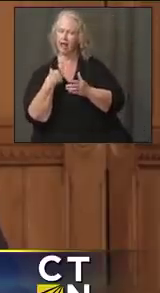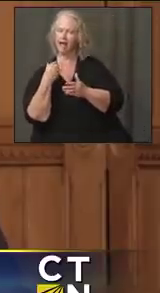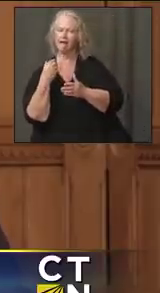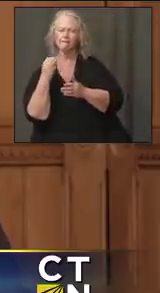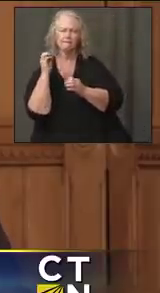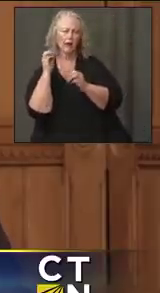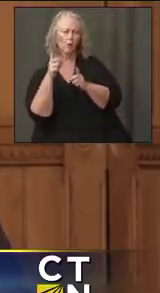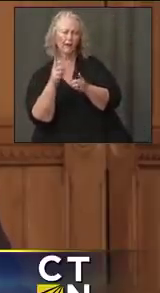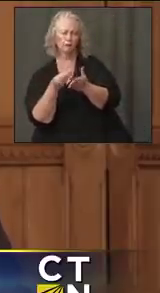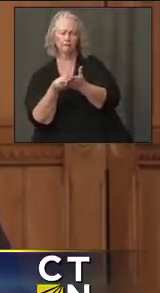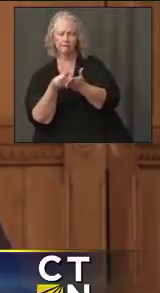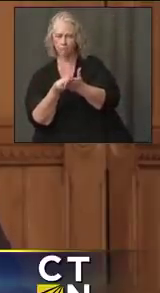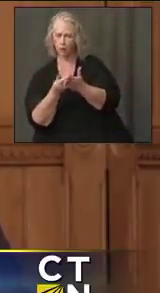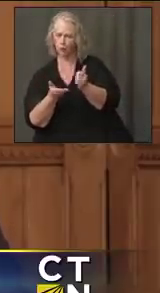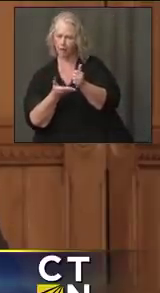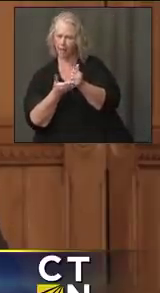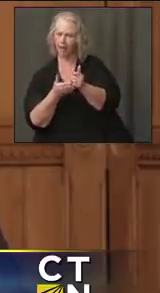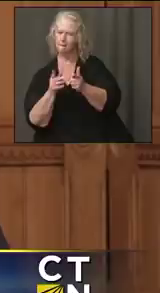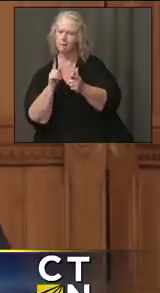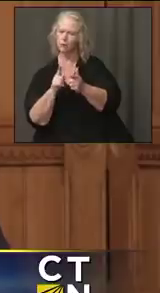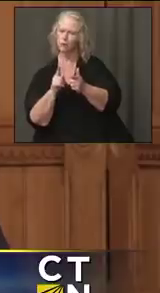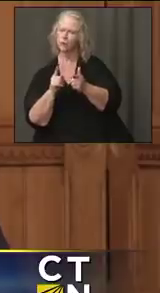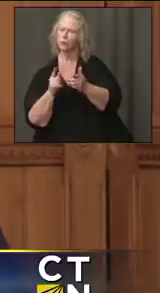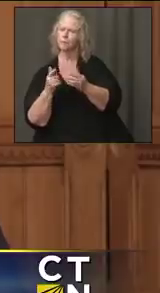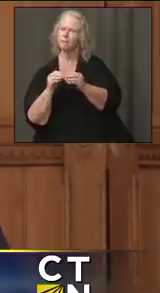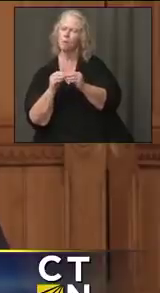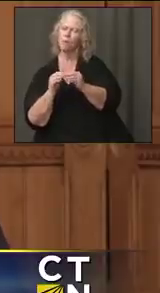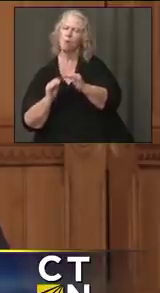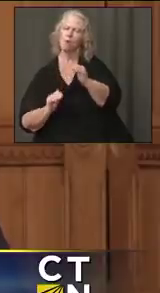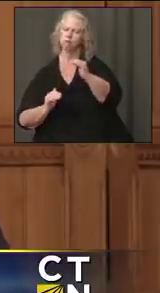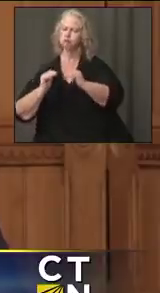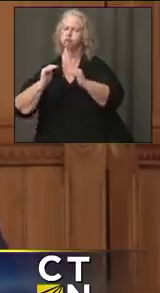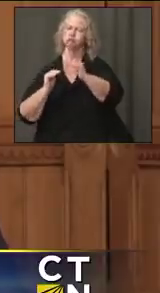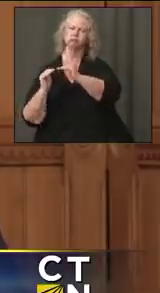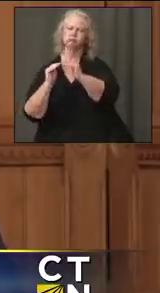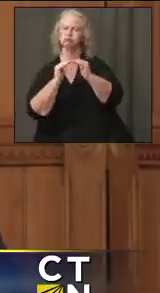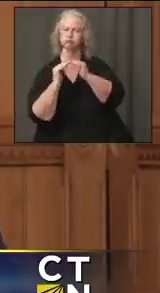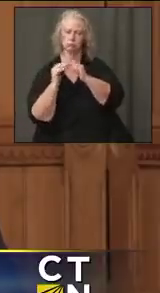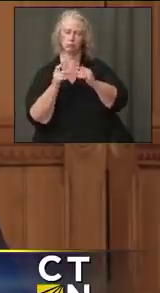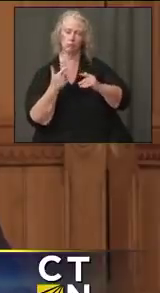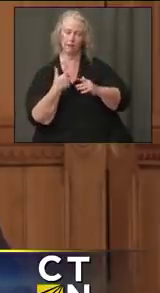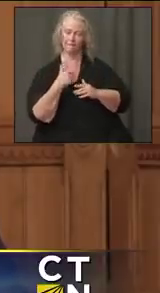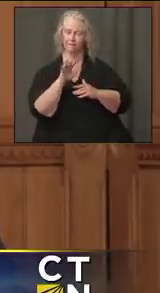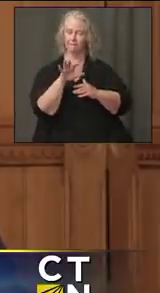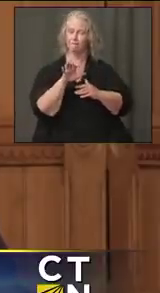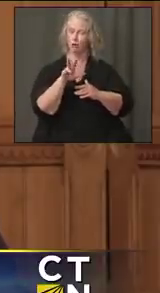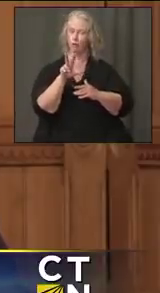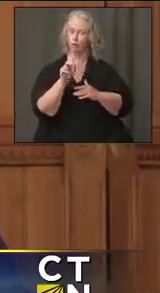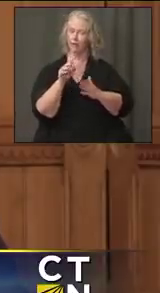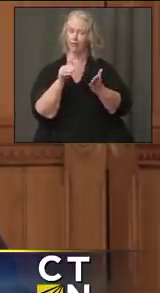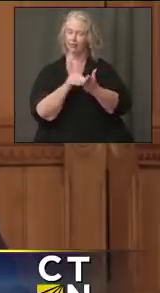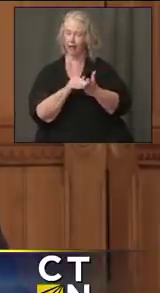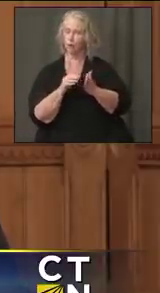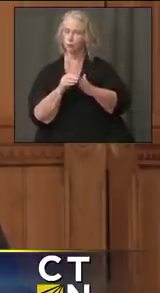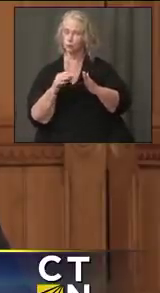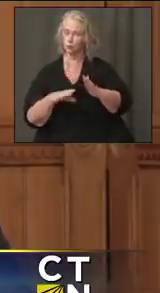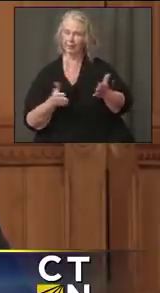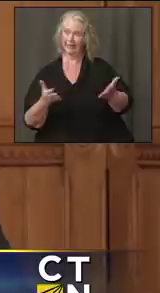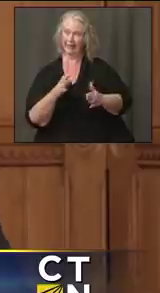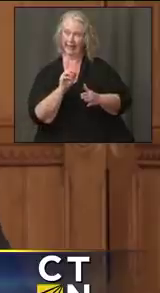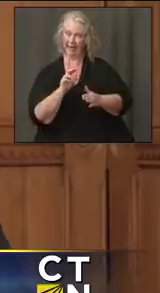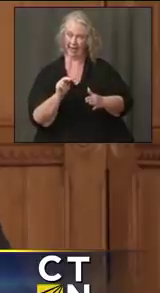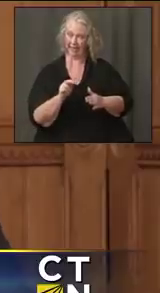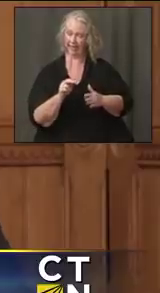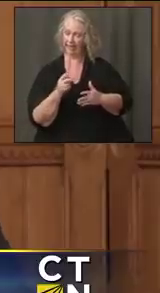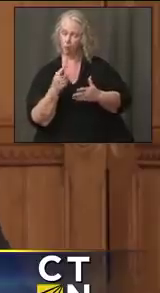we can utilize that fund to close the digital divide. That's a finite number in Connecticut. We have 530,000 students, and we believe that based on the data that we